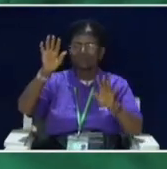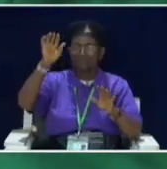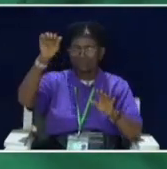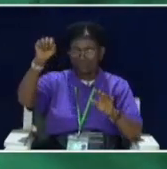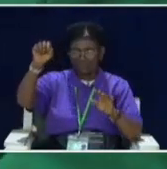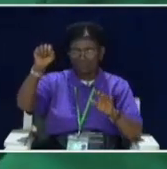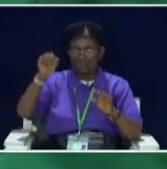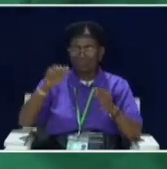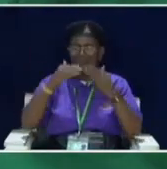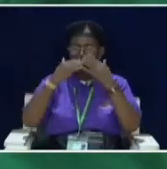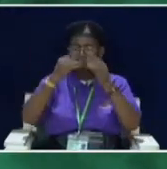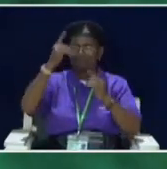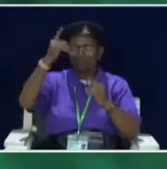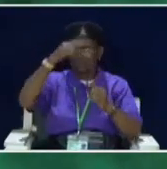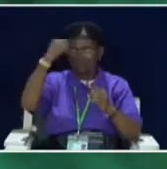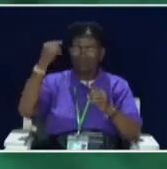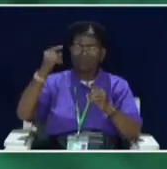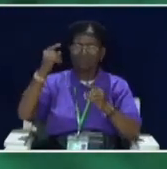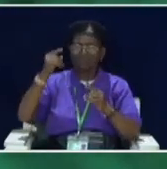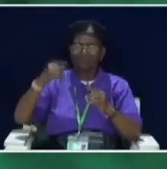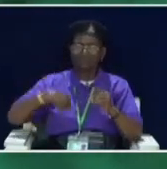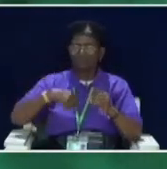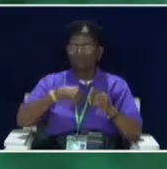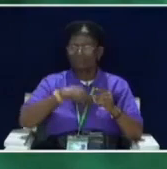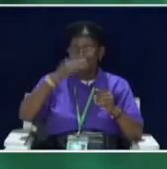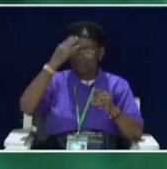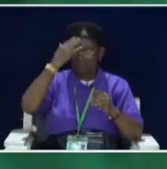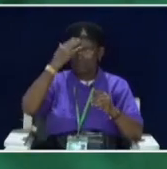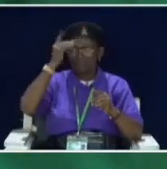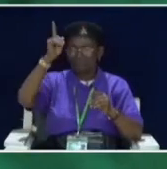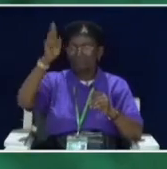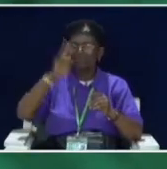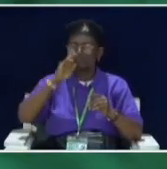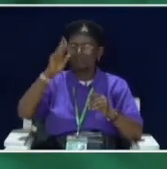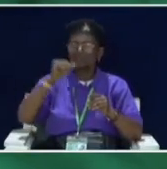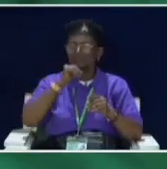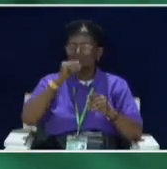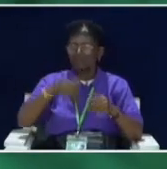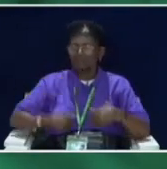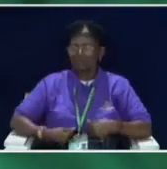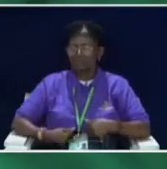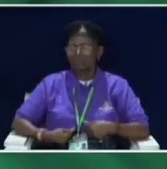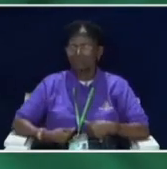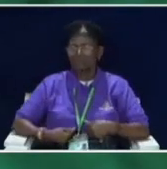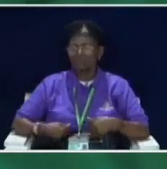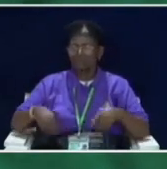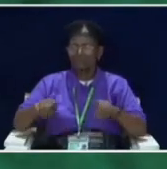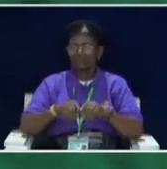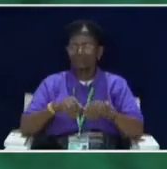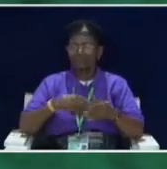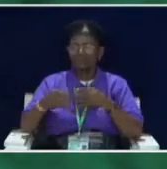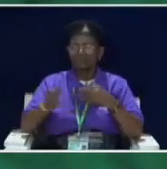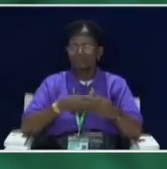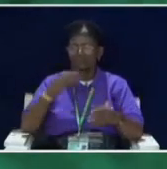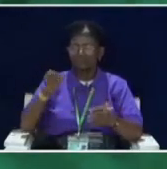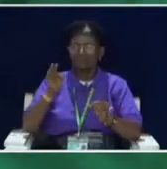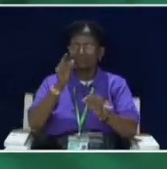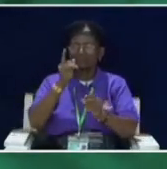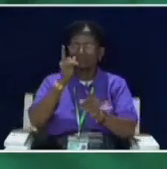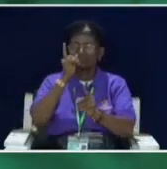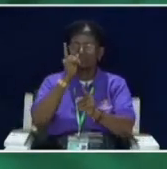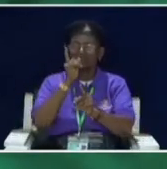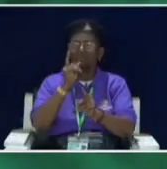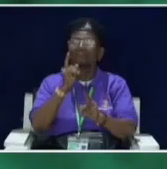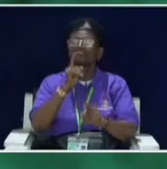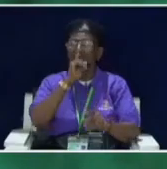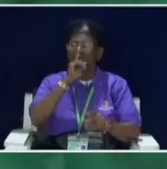loka. Thank you because we know you are not tired. I do pray tori pe ko reyin. As a matter of fact, we know that you reserve the best